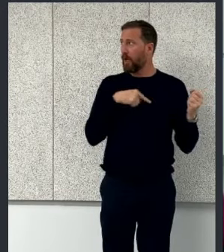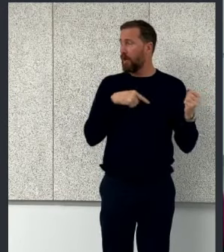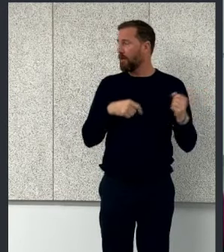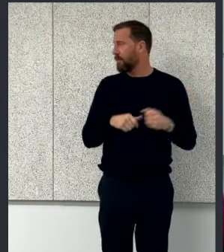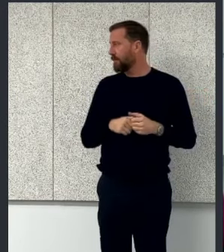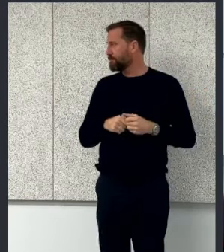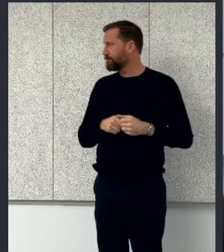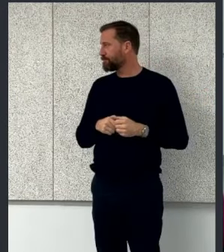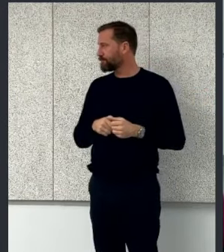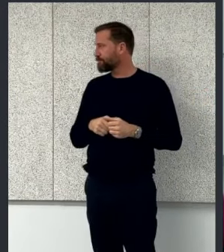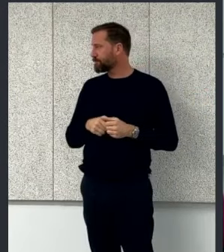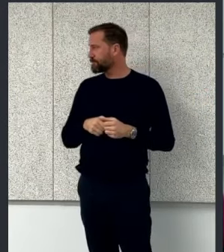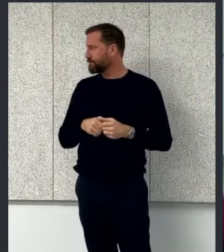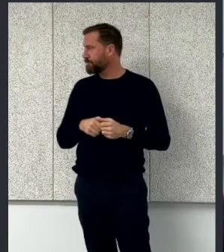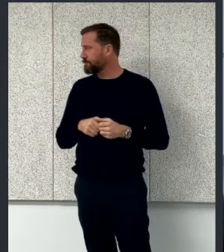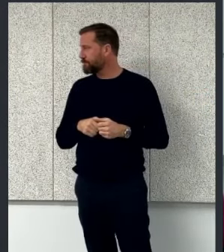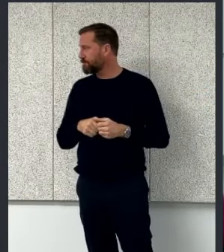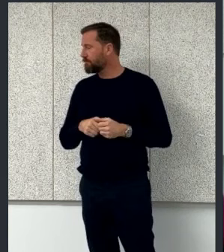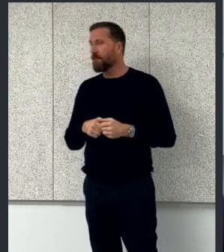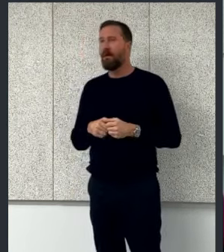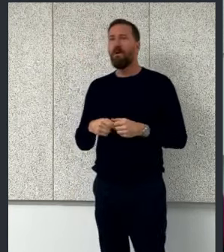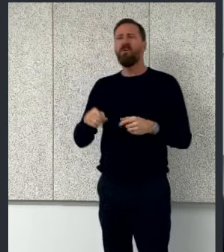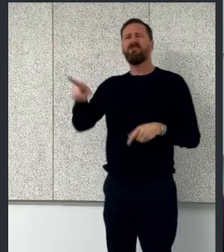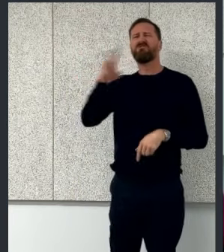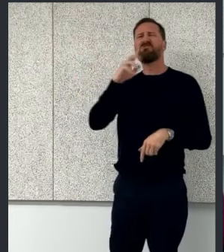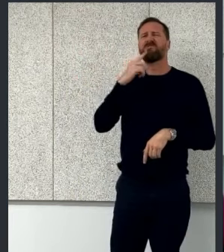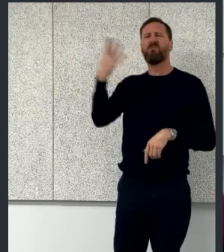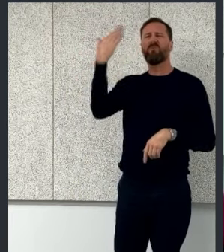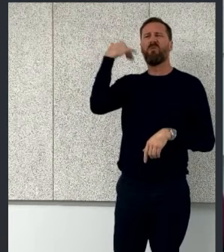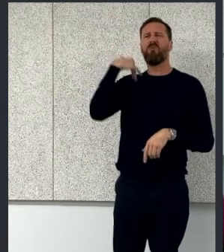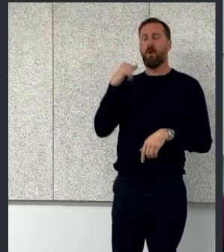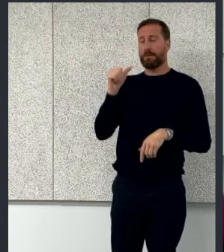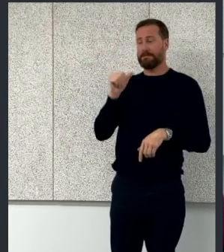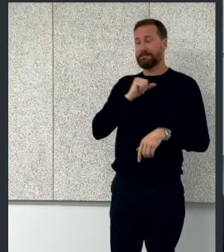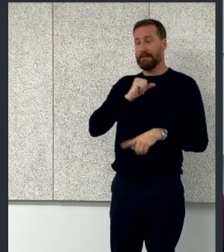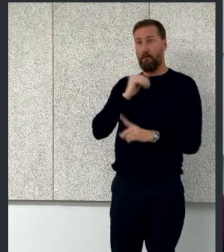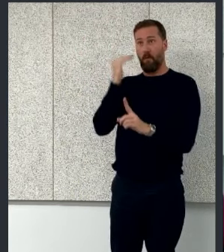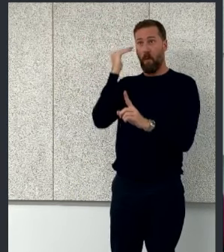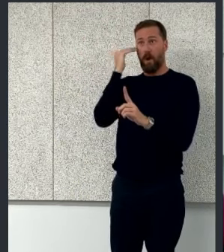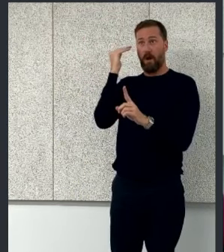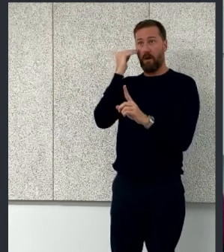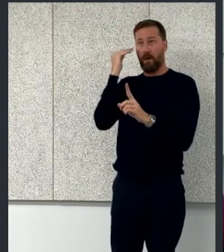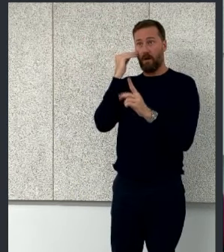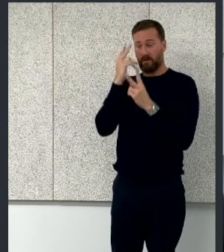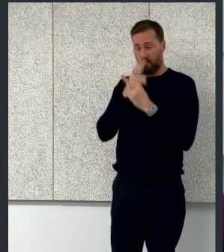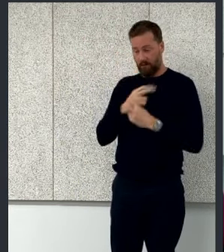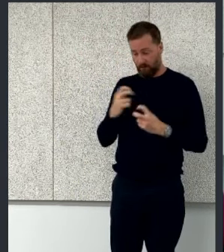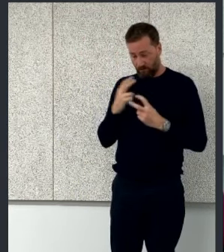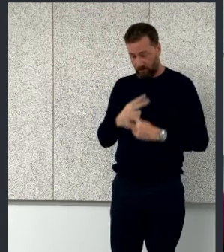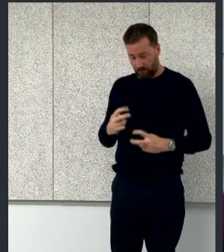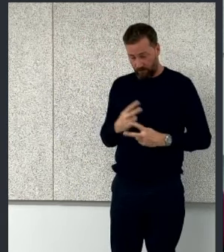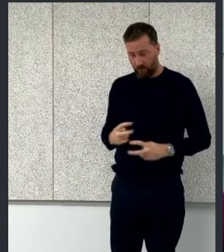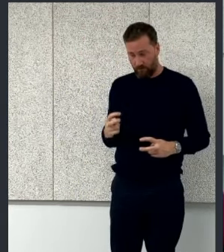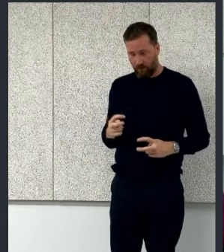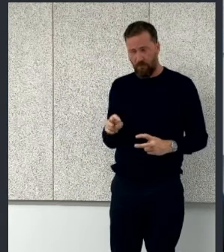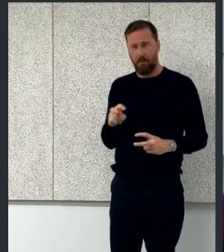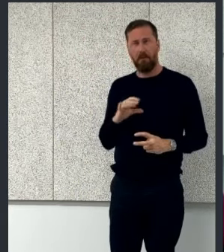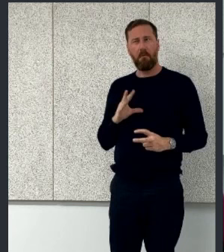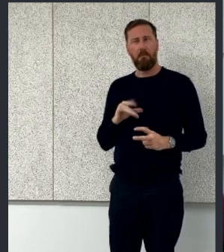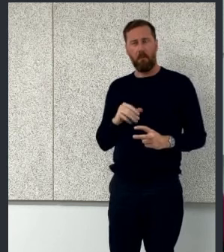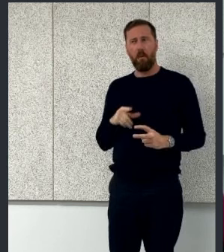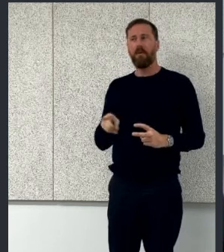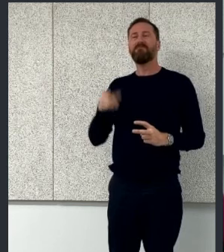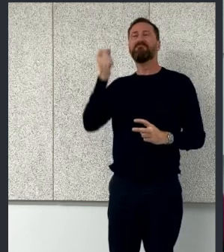I'm thinking about what Emily said around self-awareness. Again, I'm thinking about whether we're talking about organizational capacity,